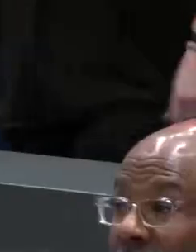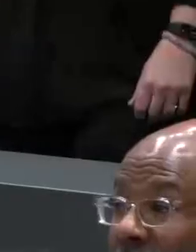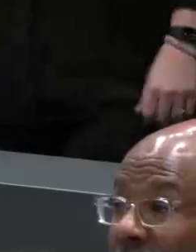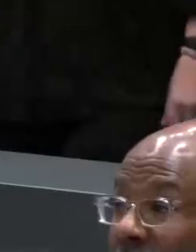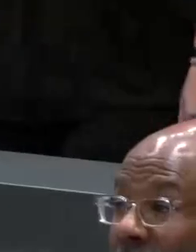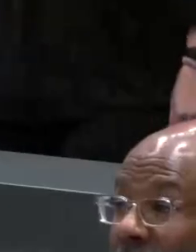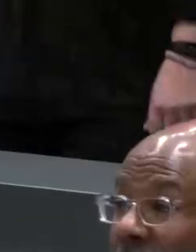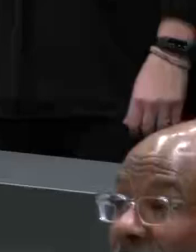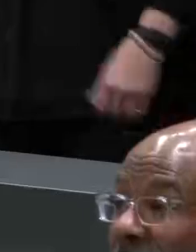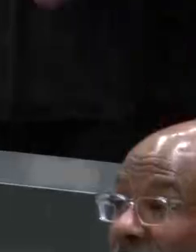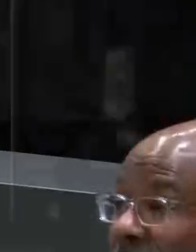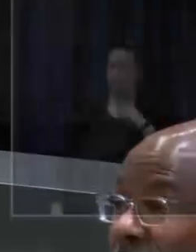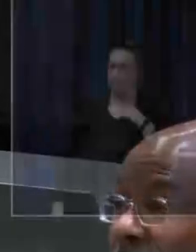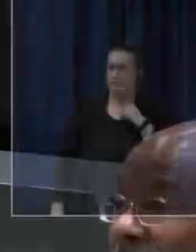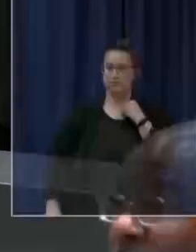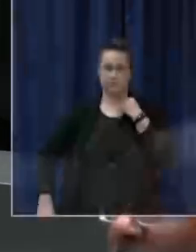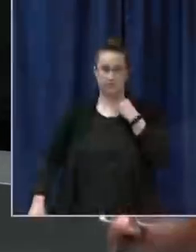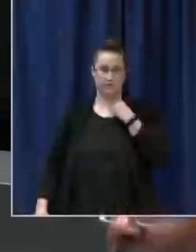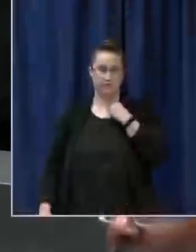Yes, we have one.